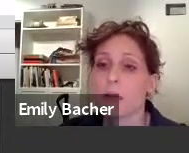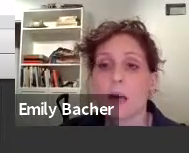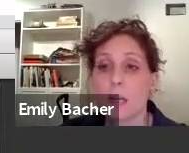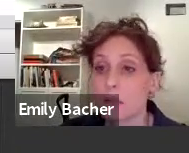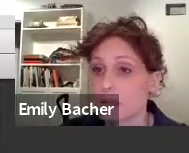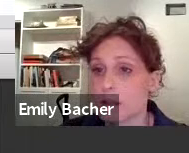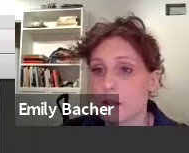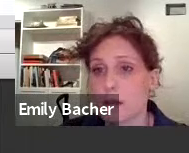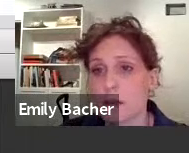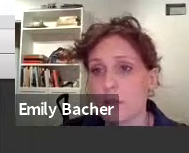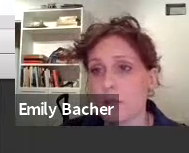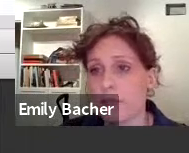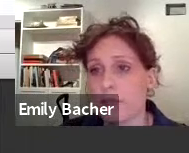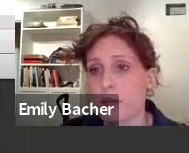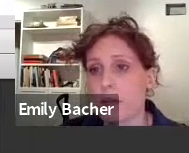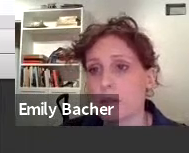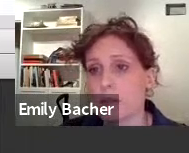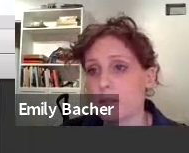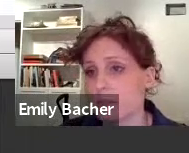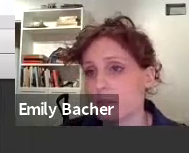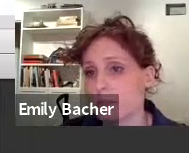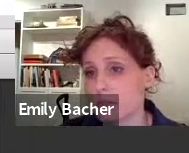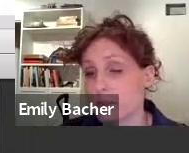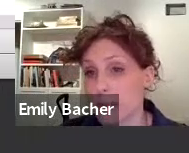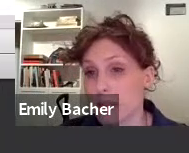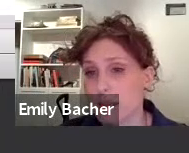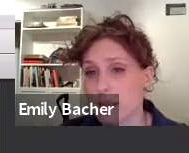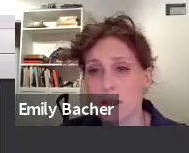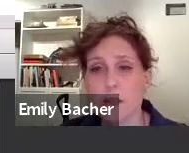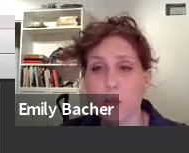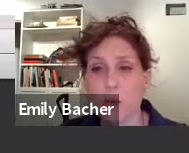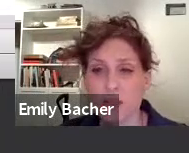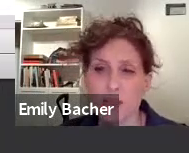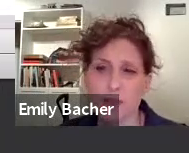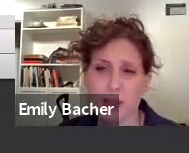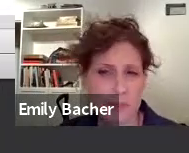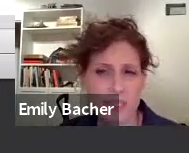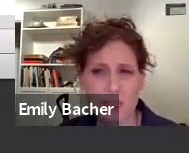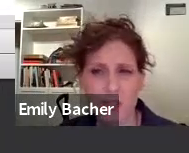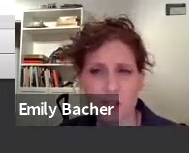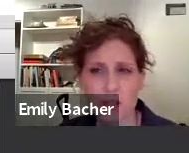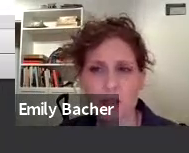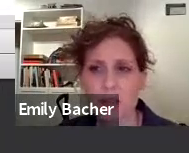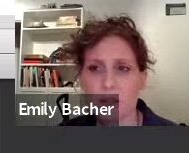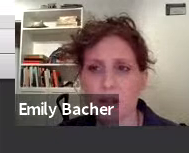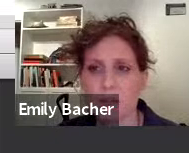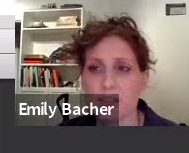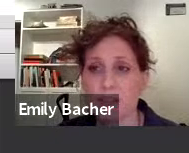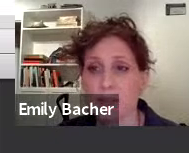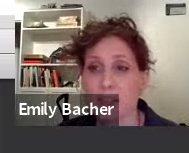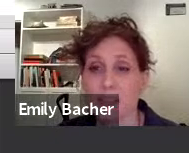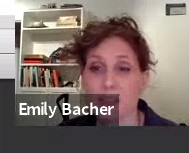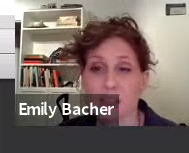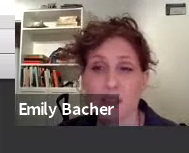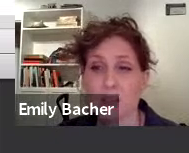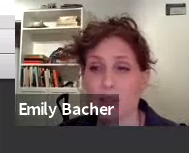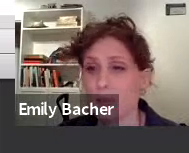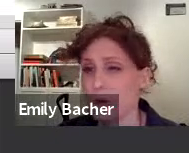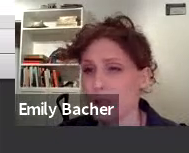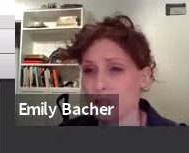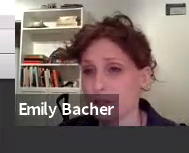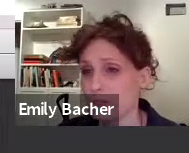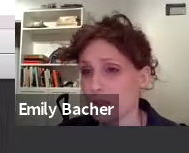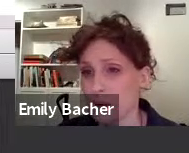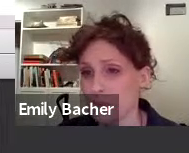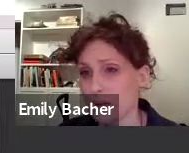comment that we get a lot from ANCs is that they want to see family-sized units. They don't like to see